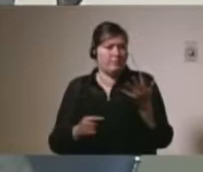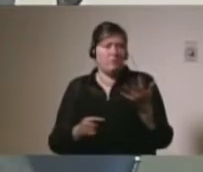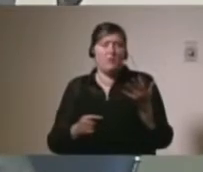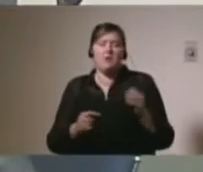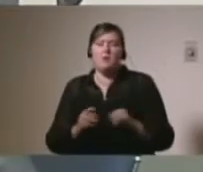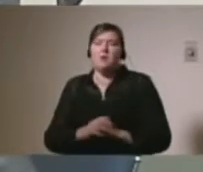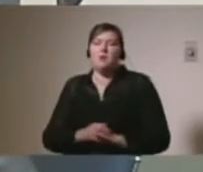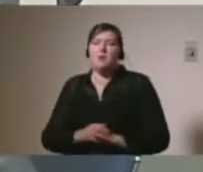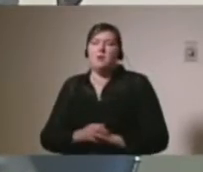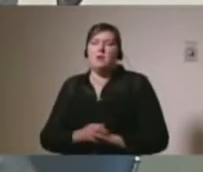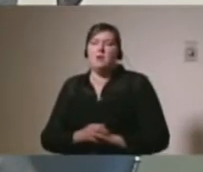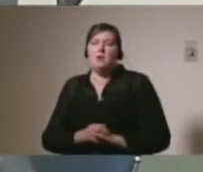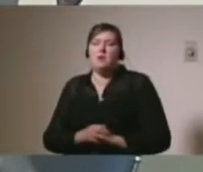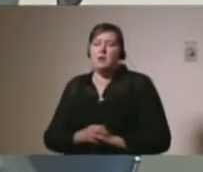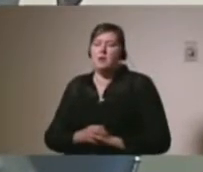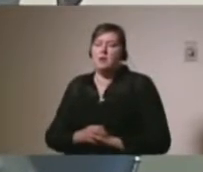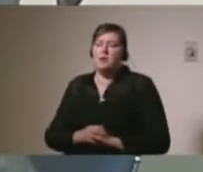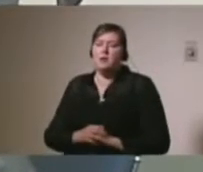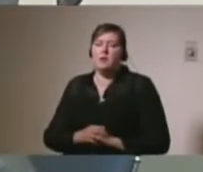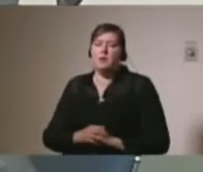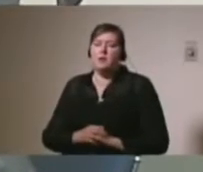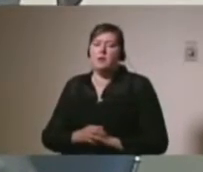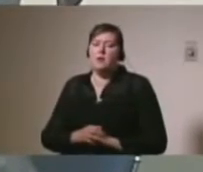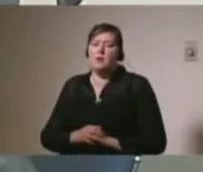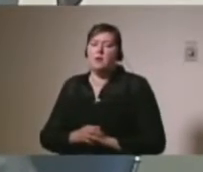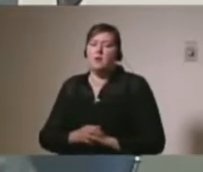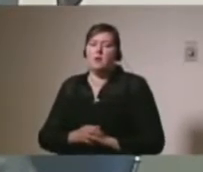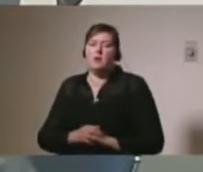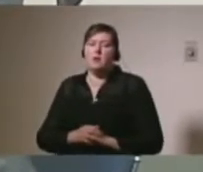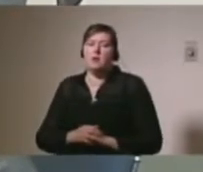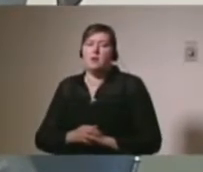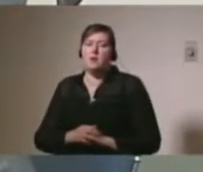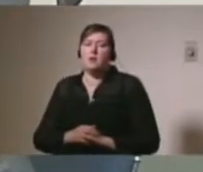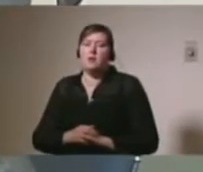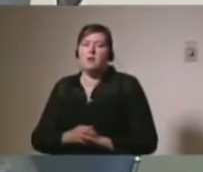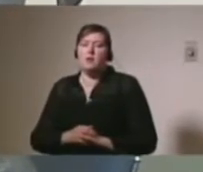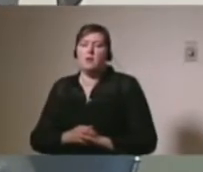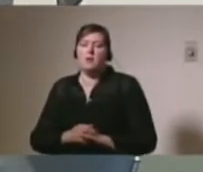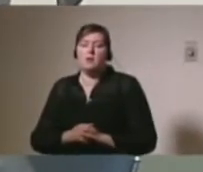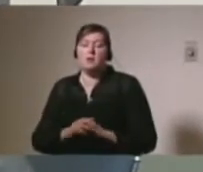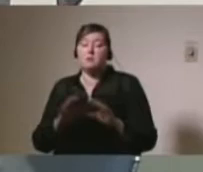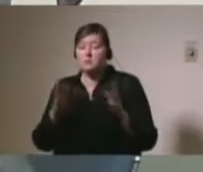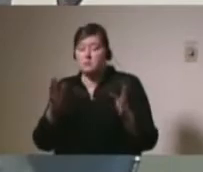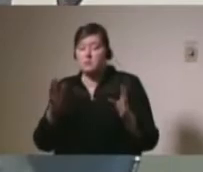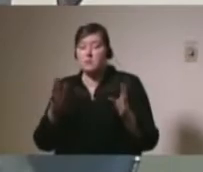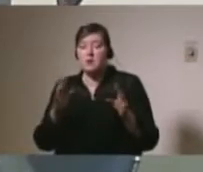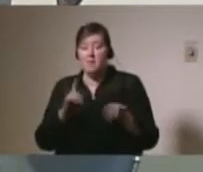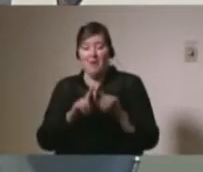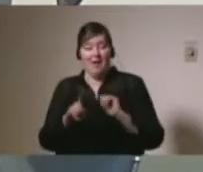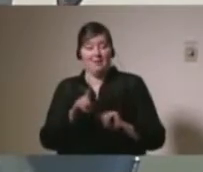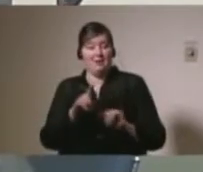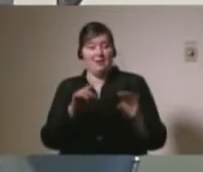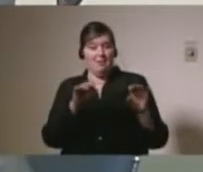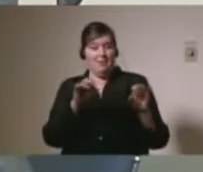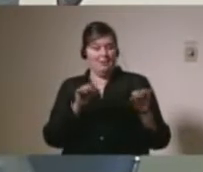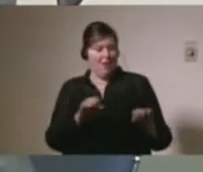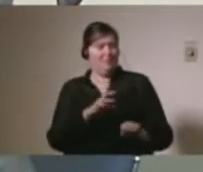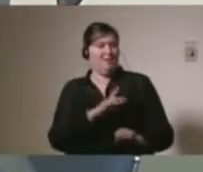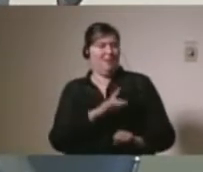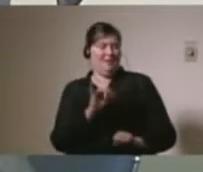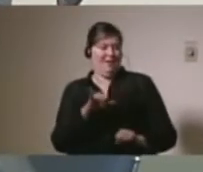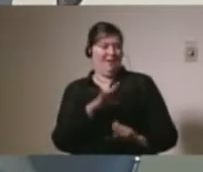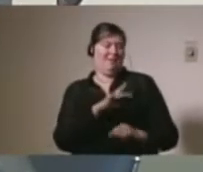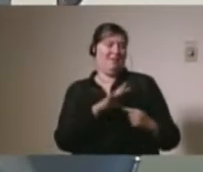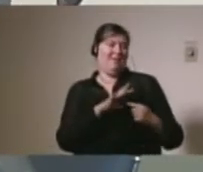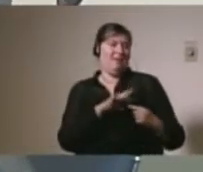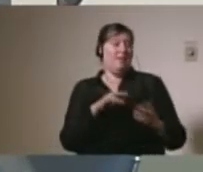but it is the fundamental concept that counts. That is the possibility that the letter carrier can go to a home, the home of the person